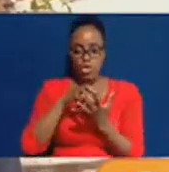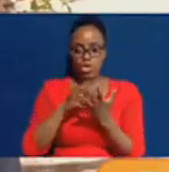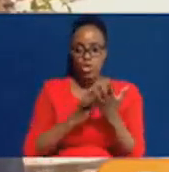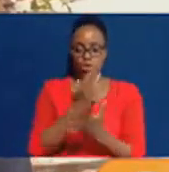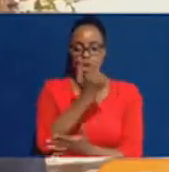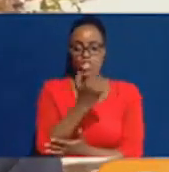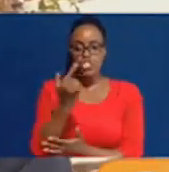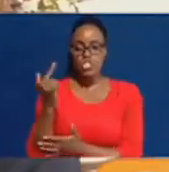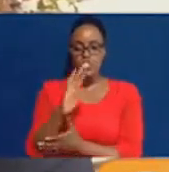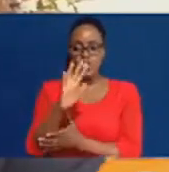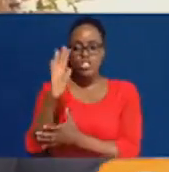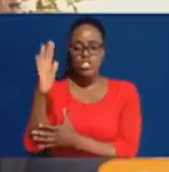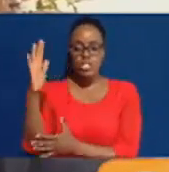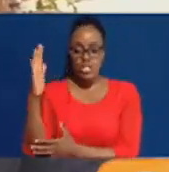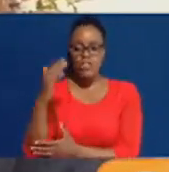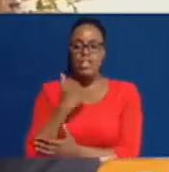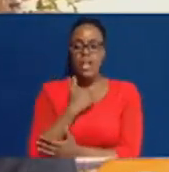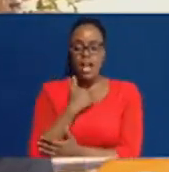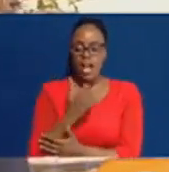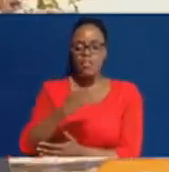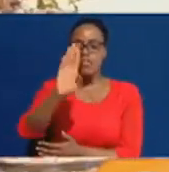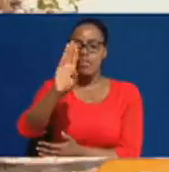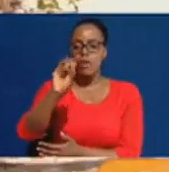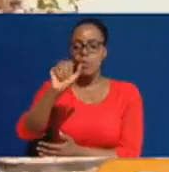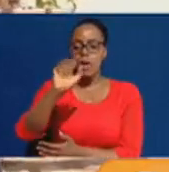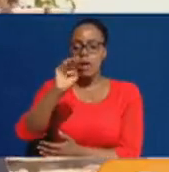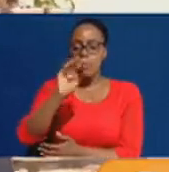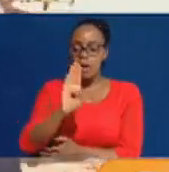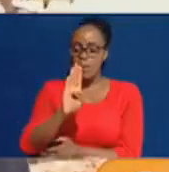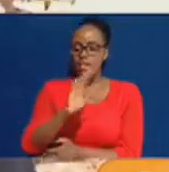tree. For example, for baobabs, we create the